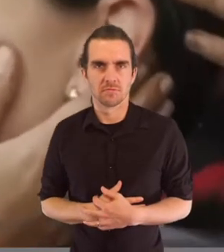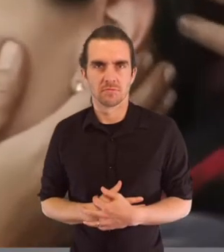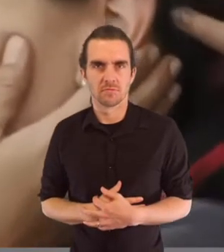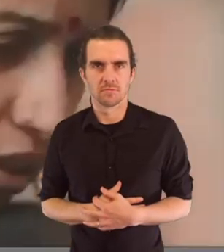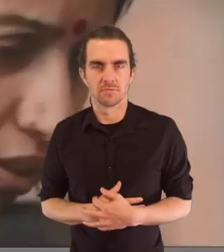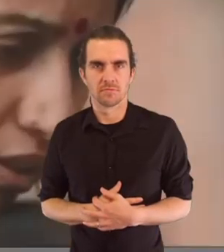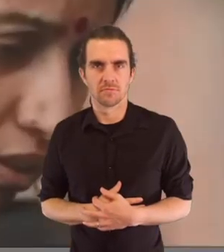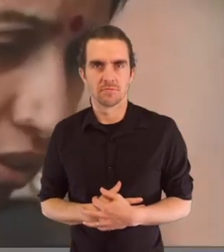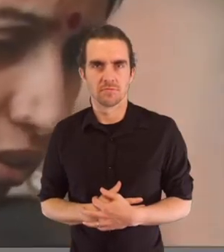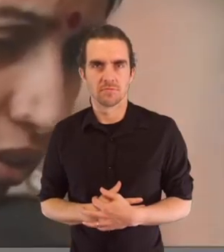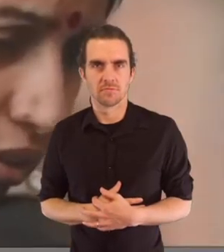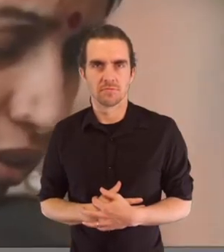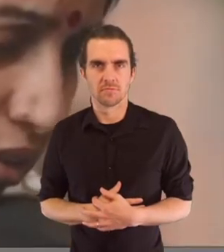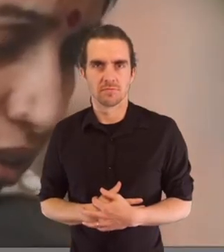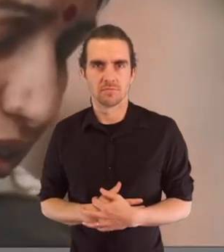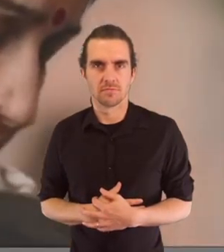Mother hugs her.